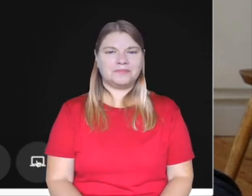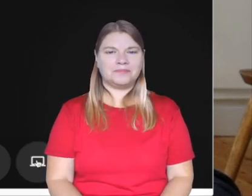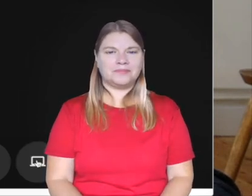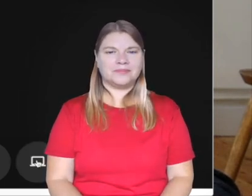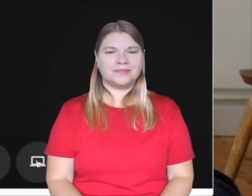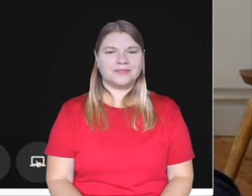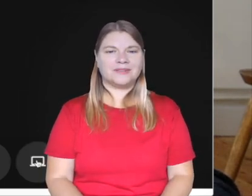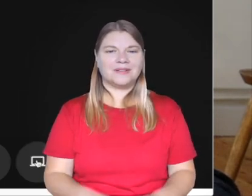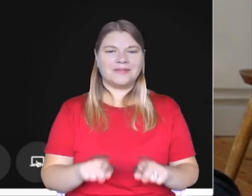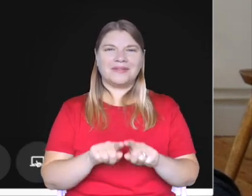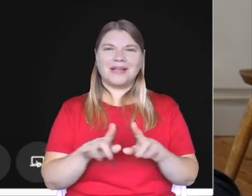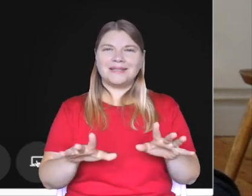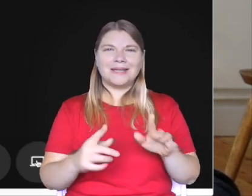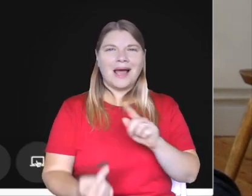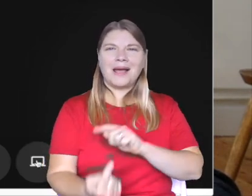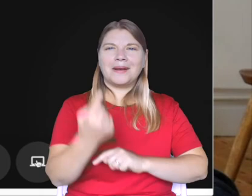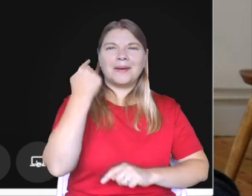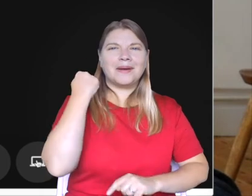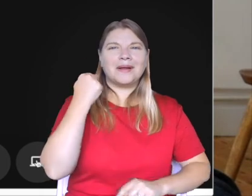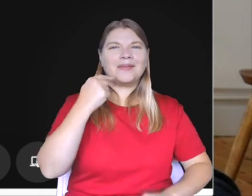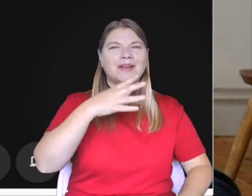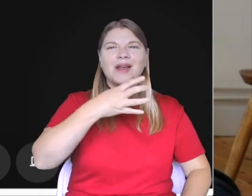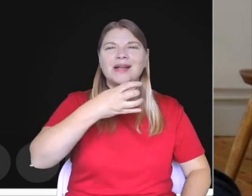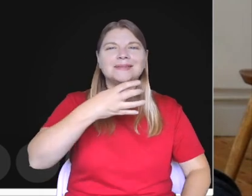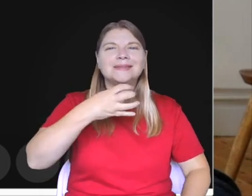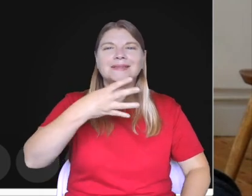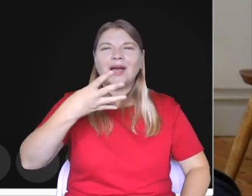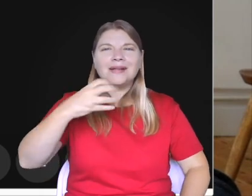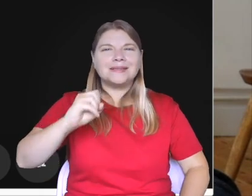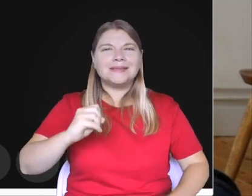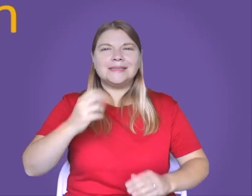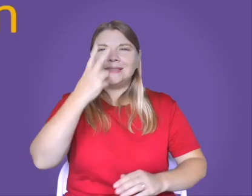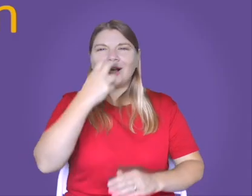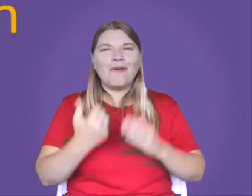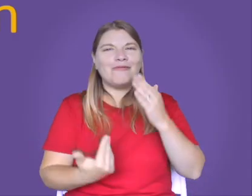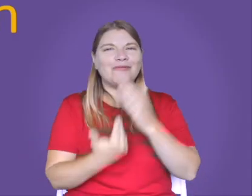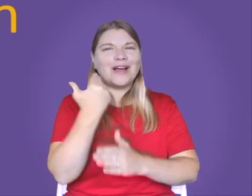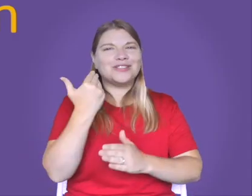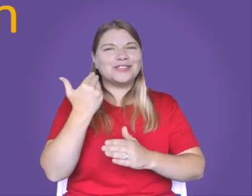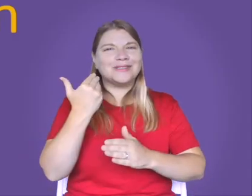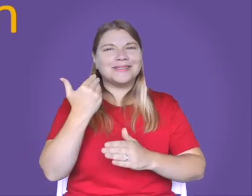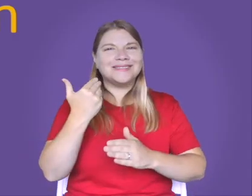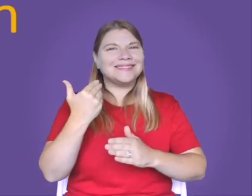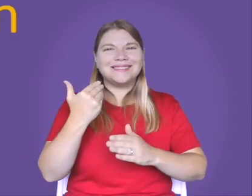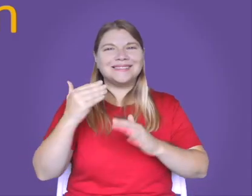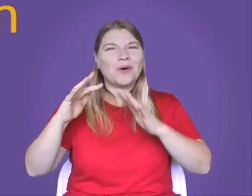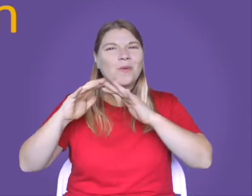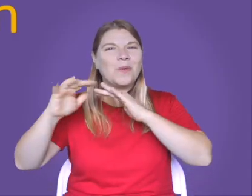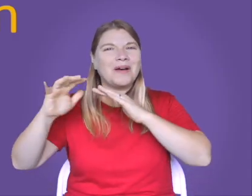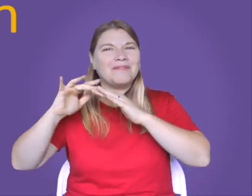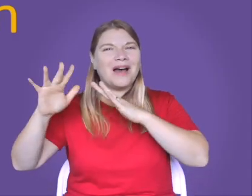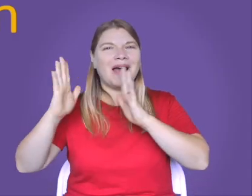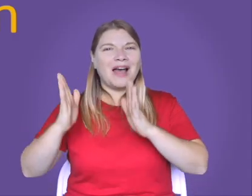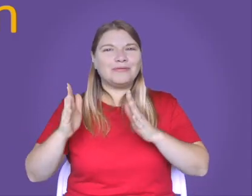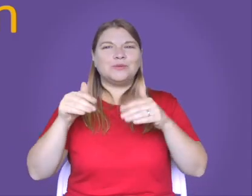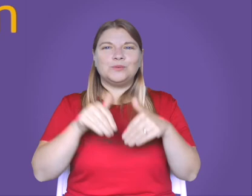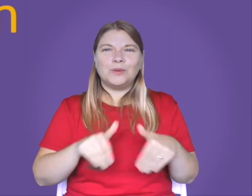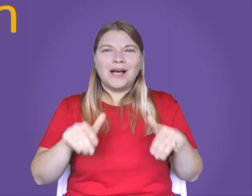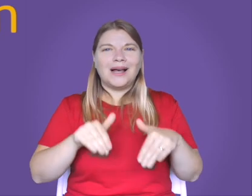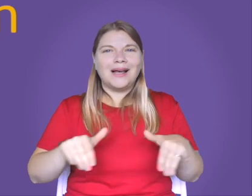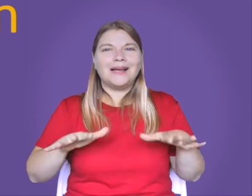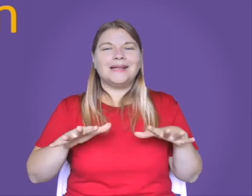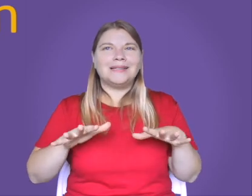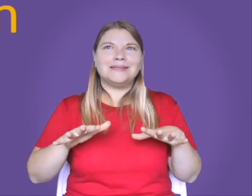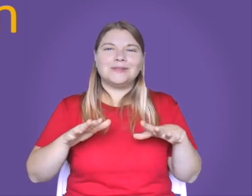It's the sound of the internet back in the 90s. Try out the other icons on the